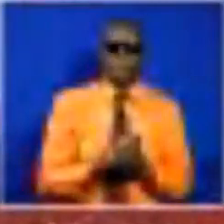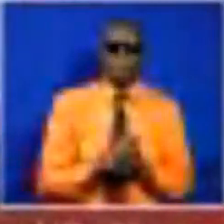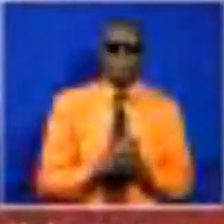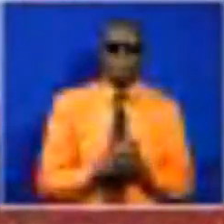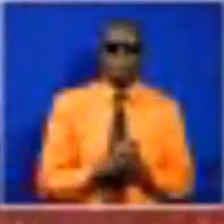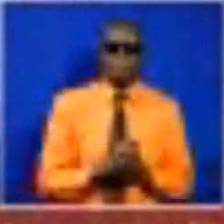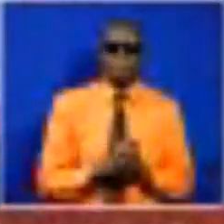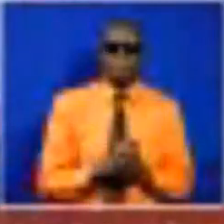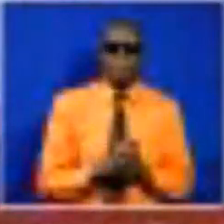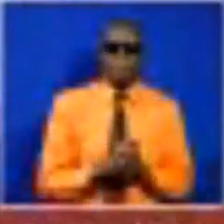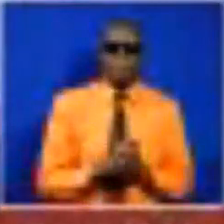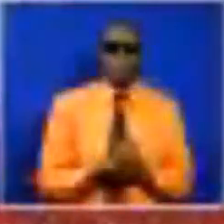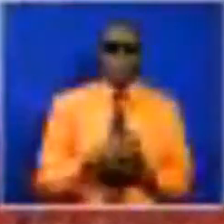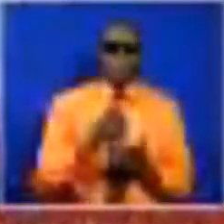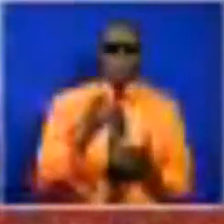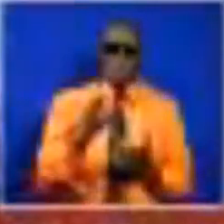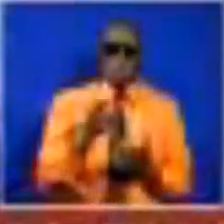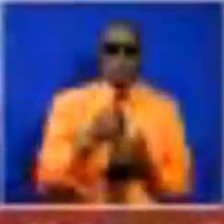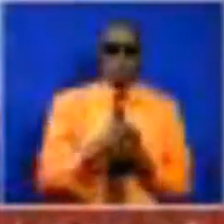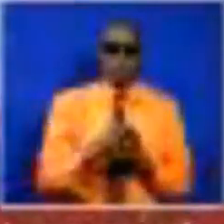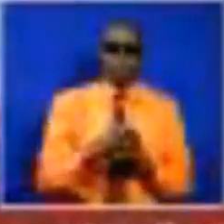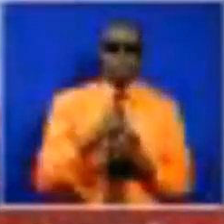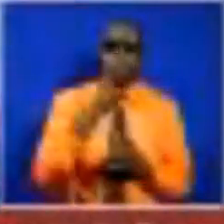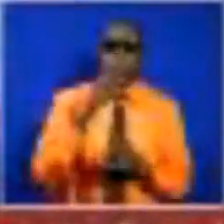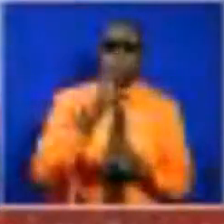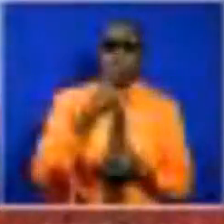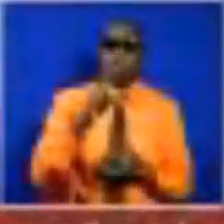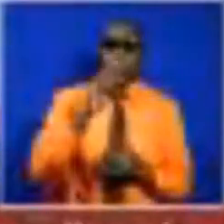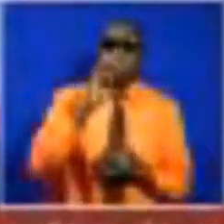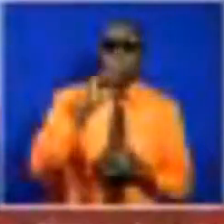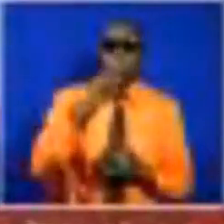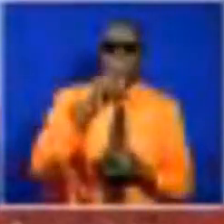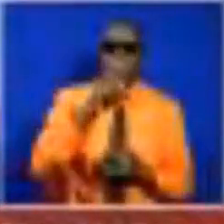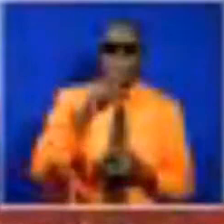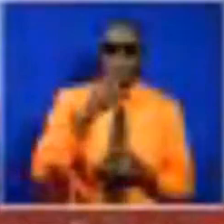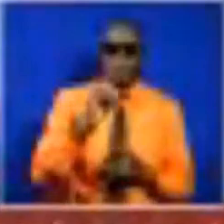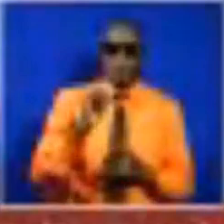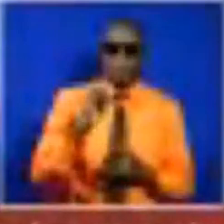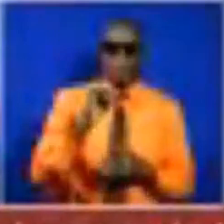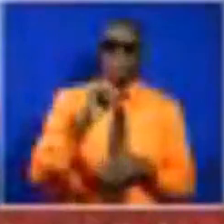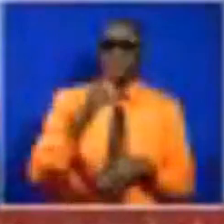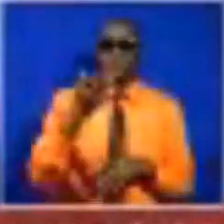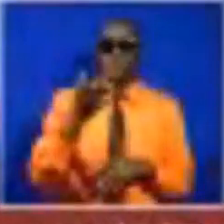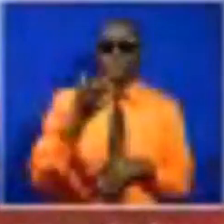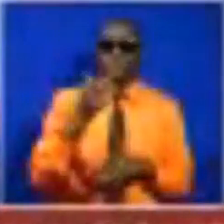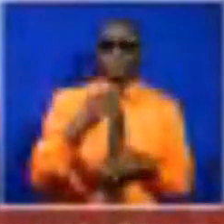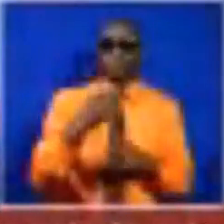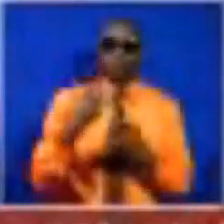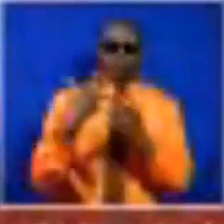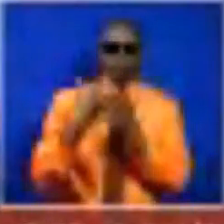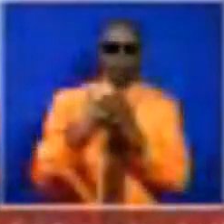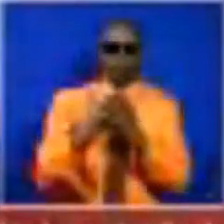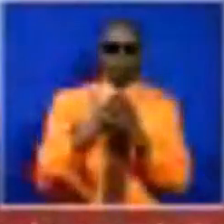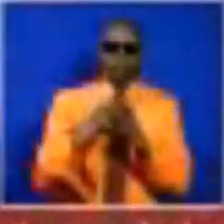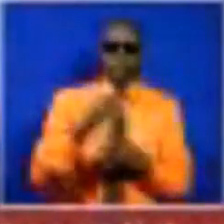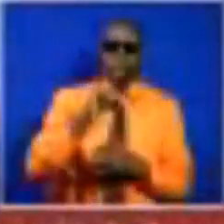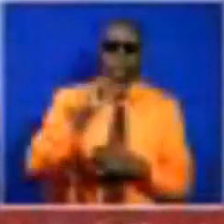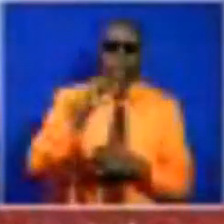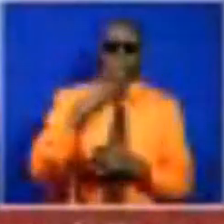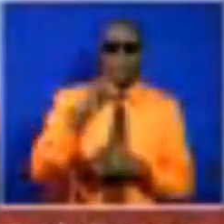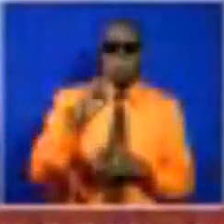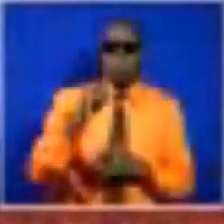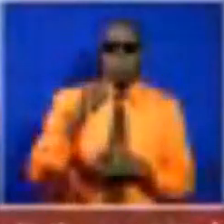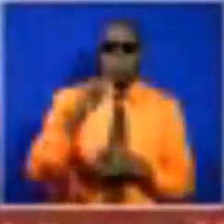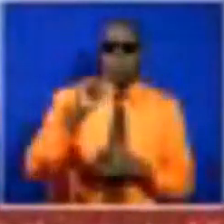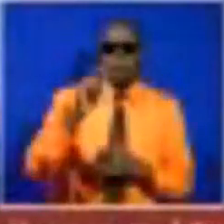A controversial preacher, Paul Mackenzie of Good News International Church, who is being held at the Shimolatewa prison, and government pathologist Johansen Oduor